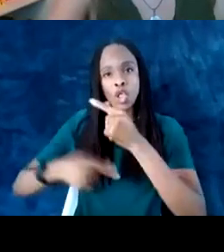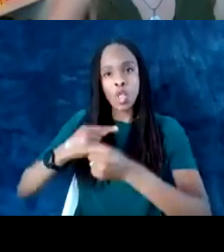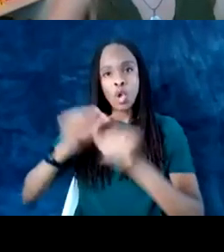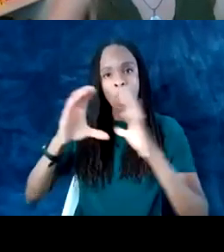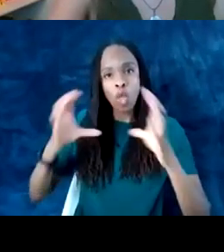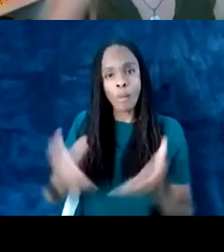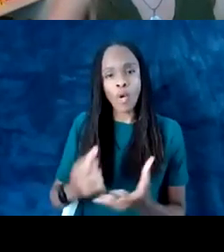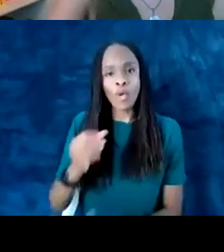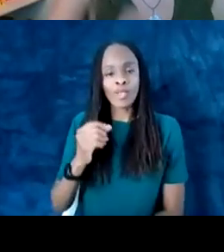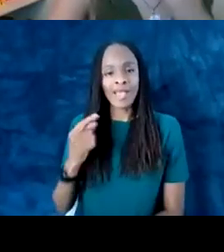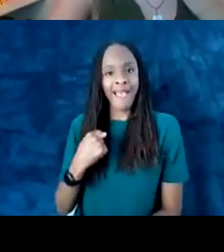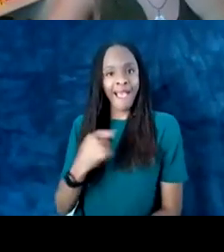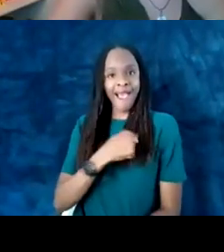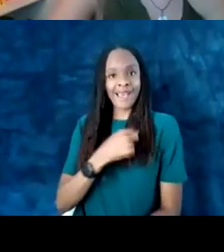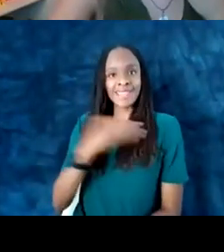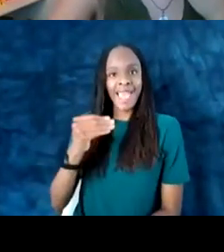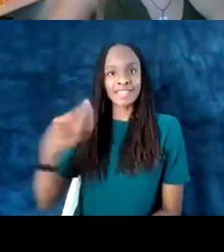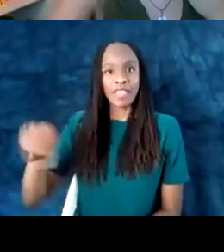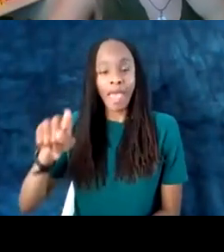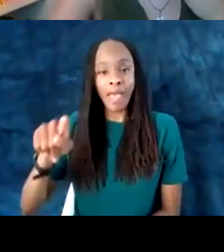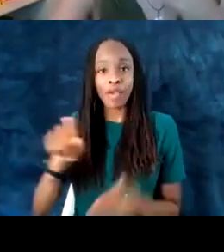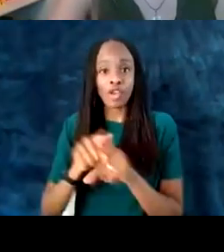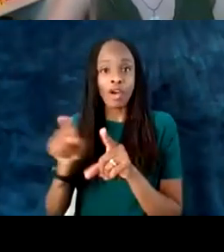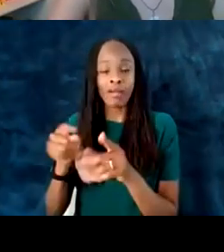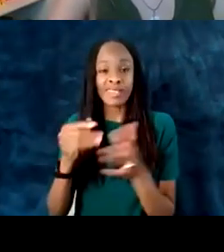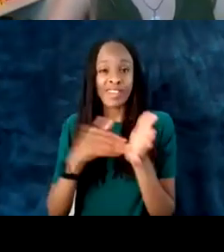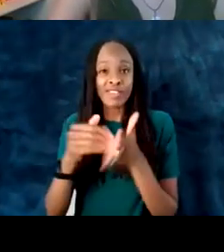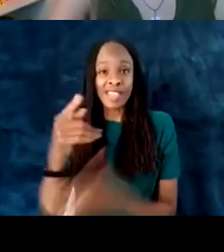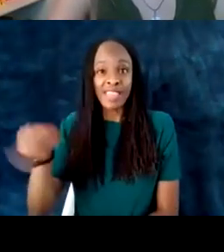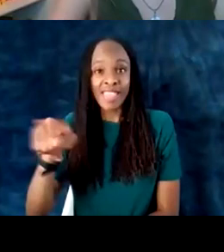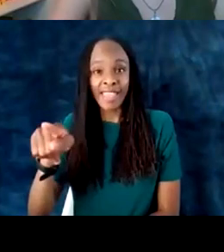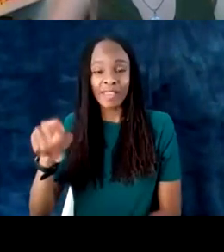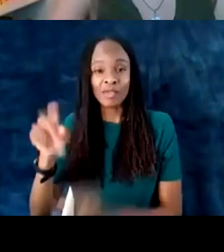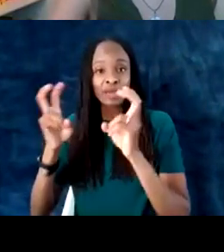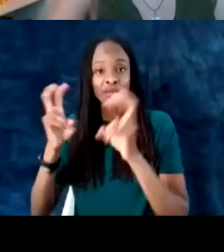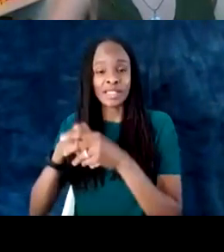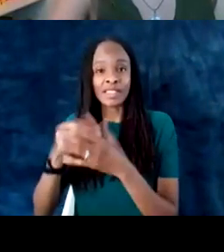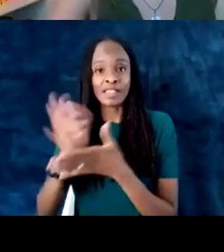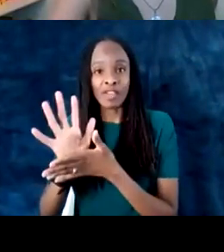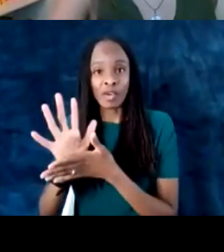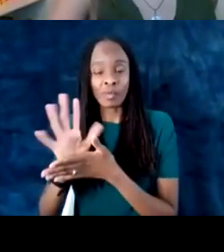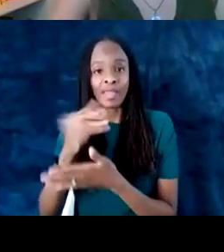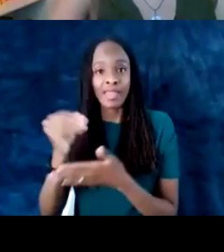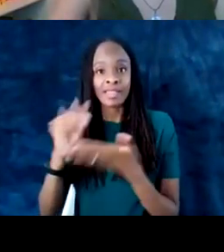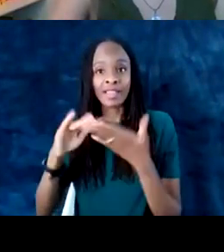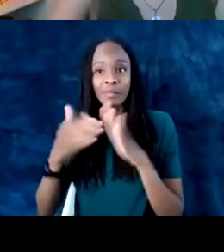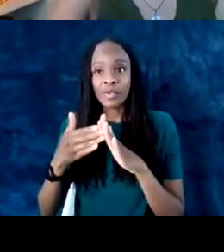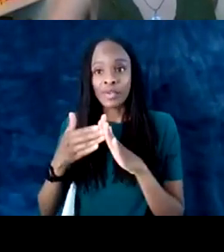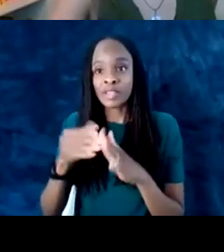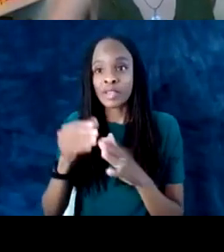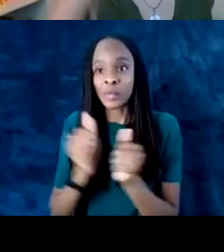them. And often they were the subjects of the film and the communities in which we, the filmmakers